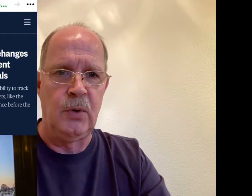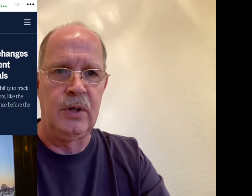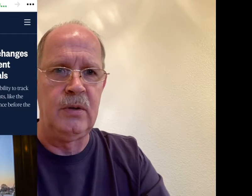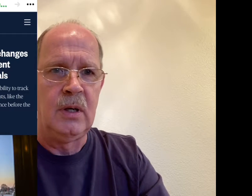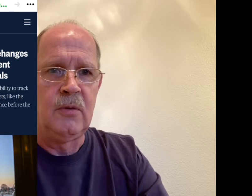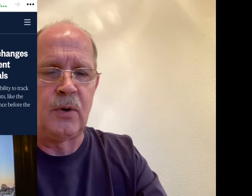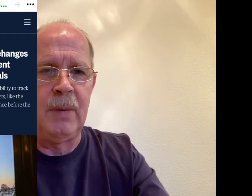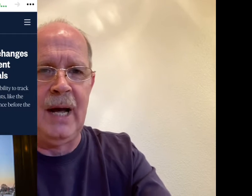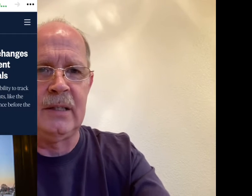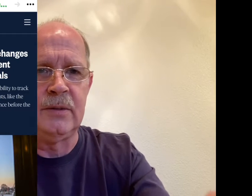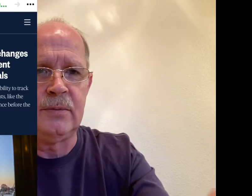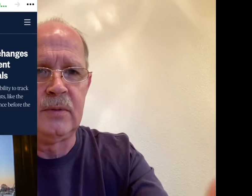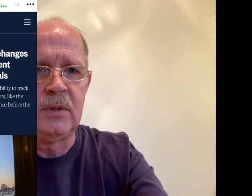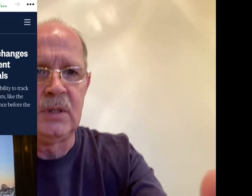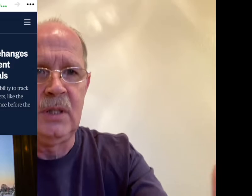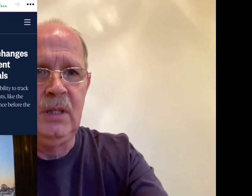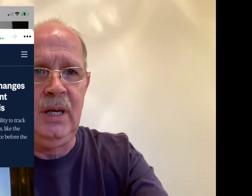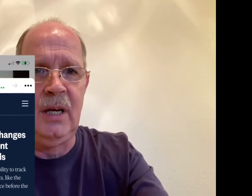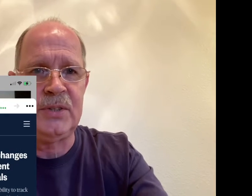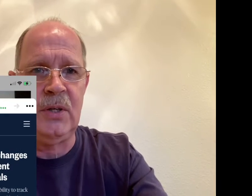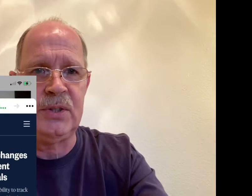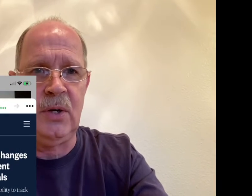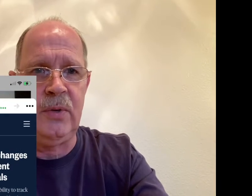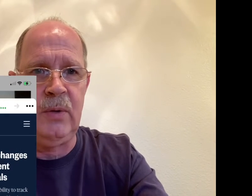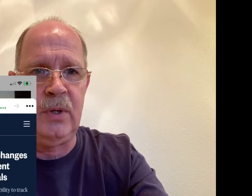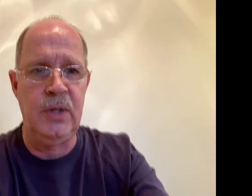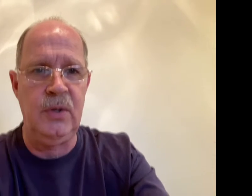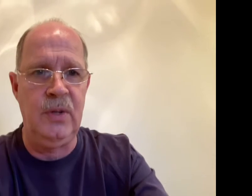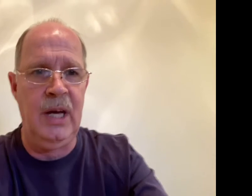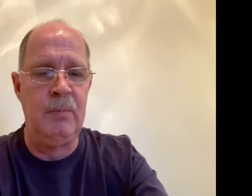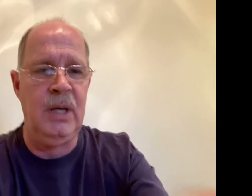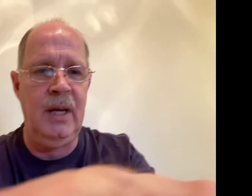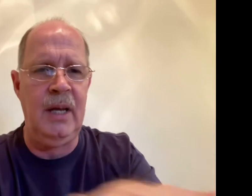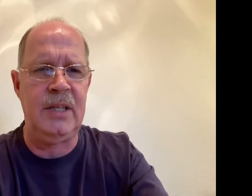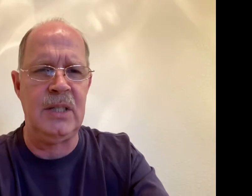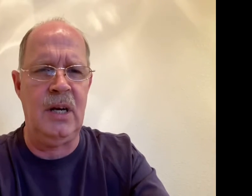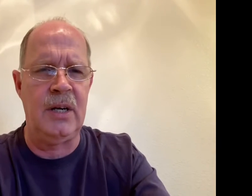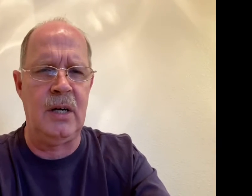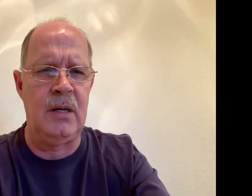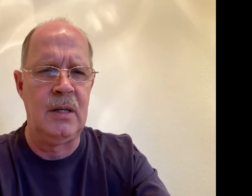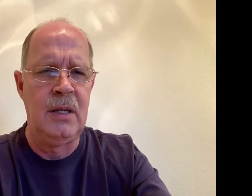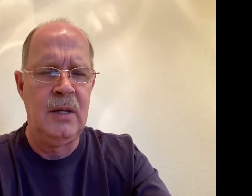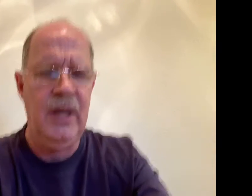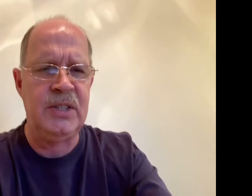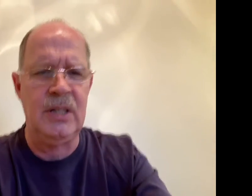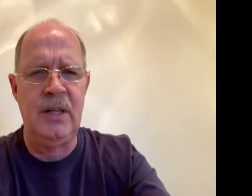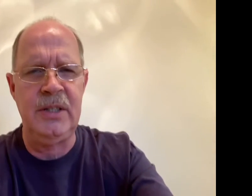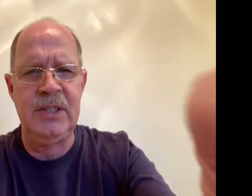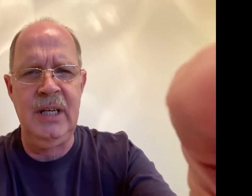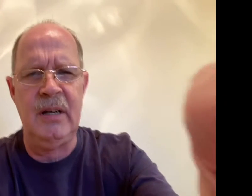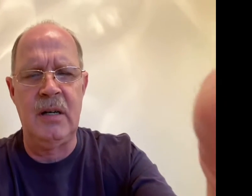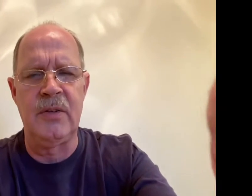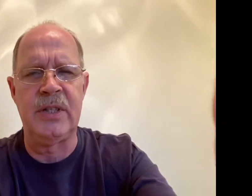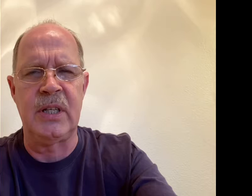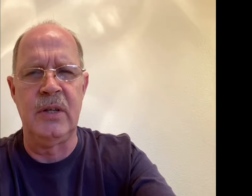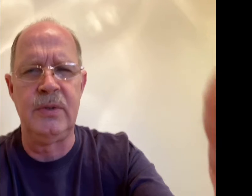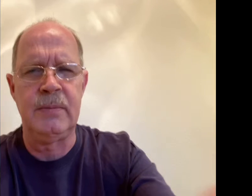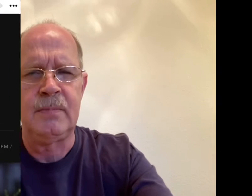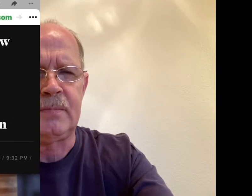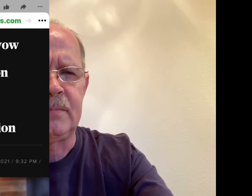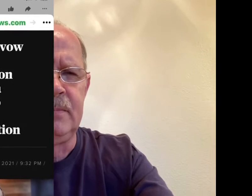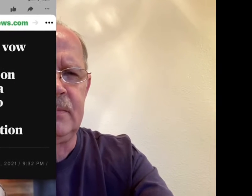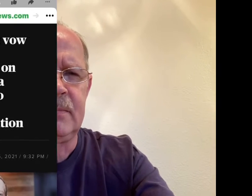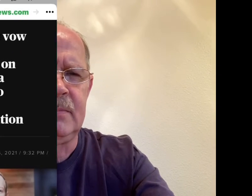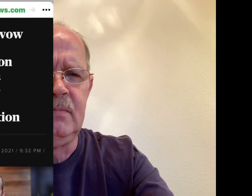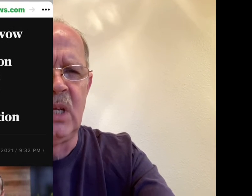and voted for Biden. Yeah, so they want to do that, but hey, that's not all. That's not all. You see how all this goes.